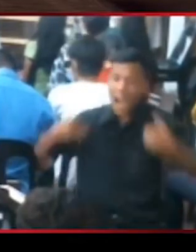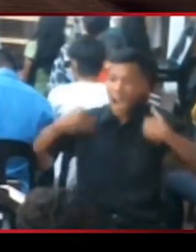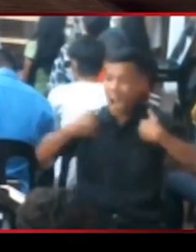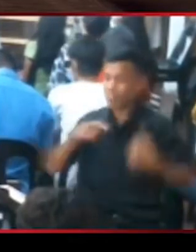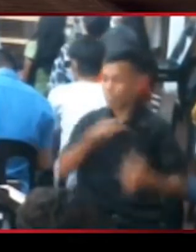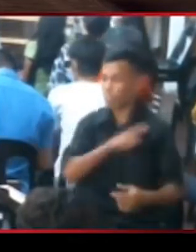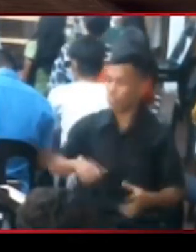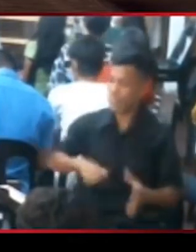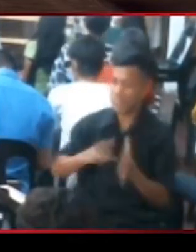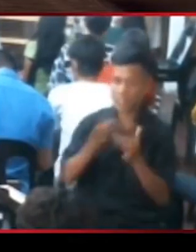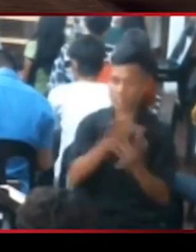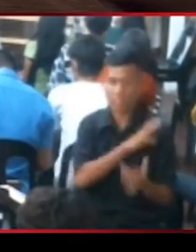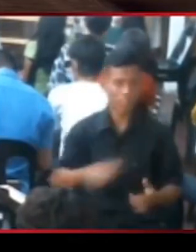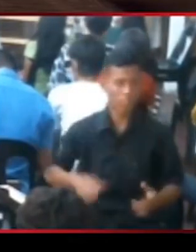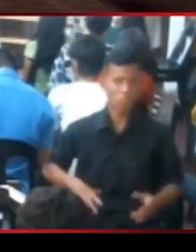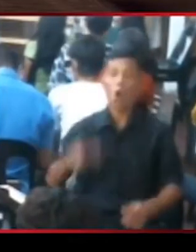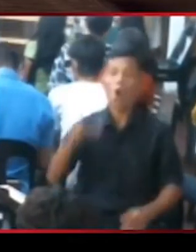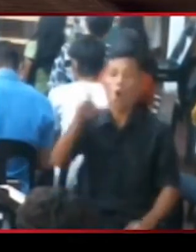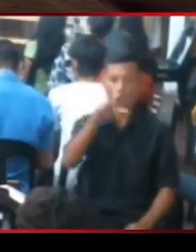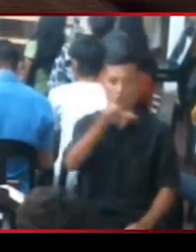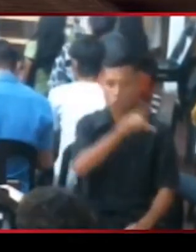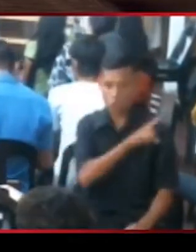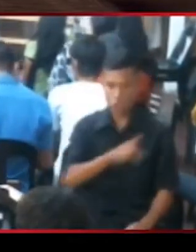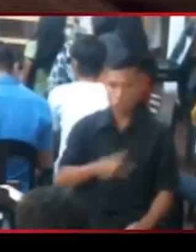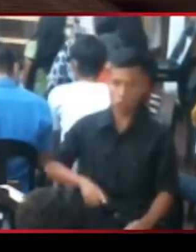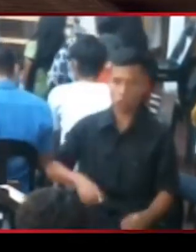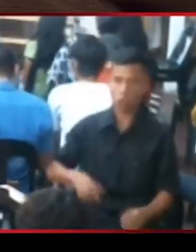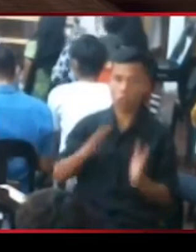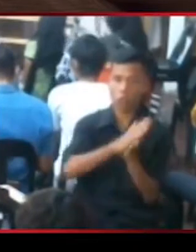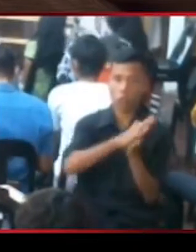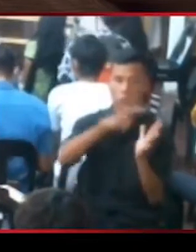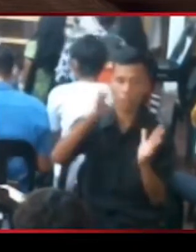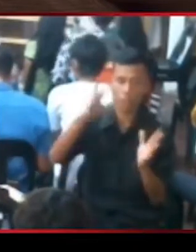glory, with respect of persons.